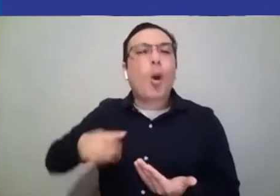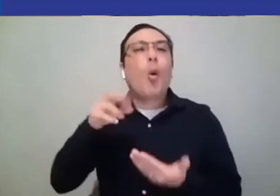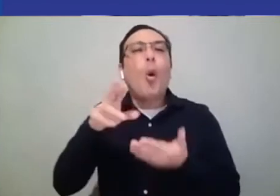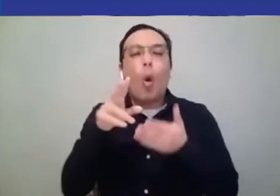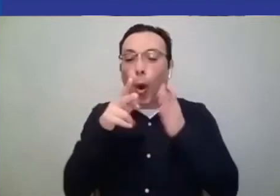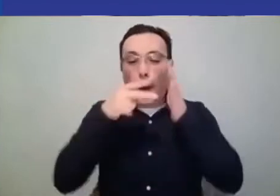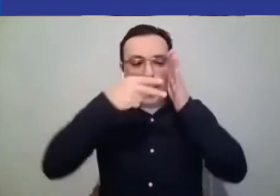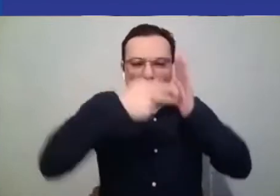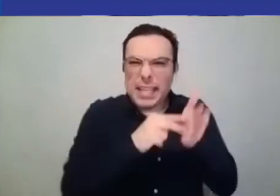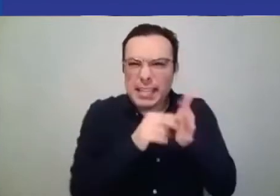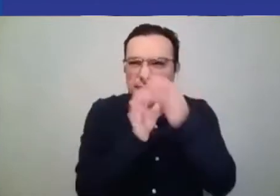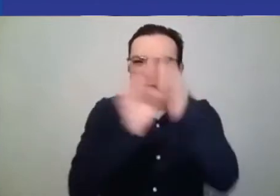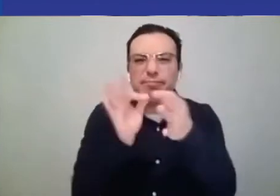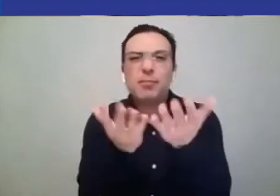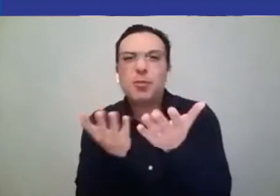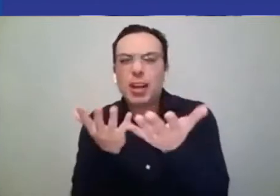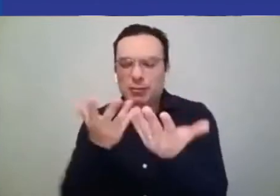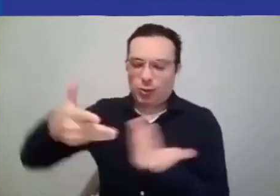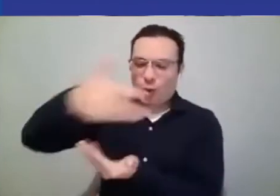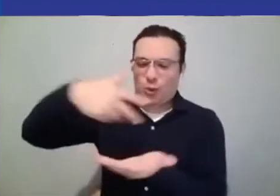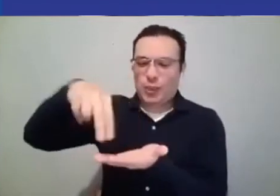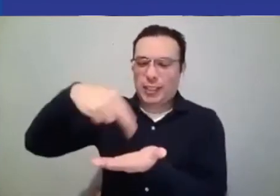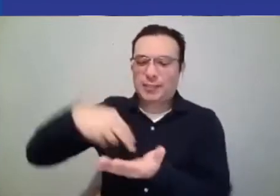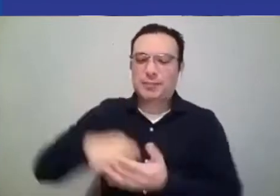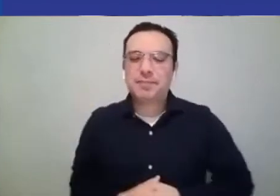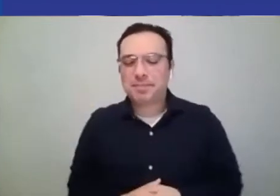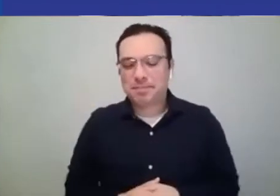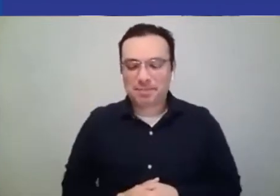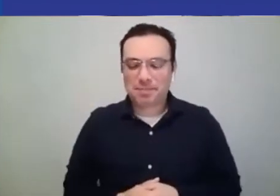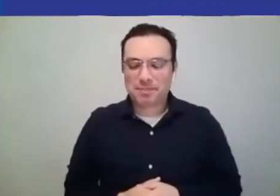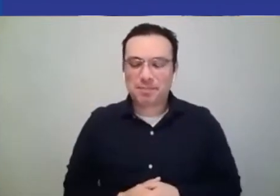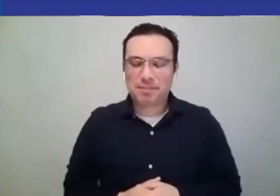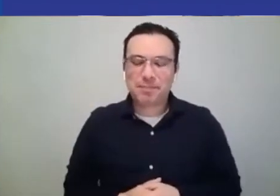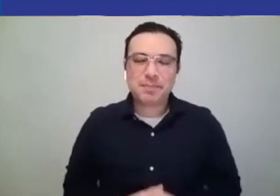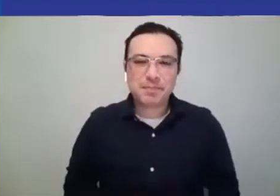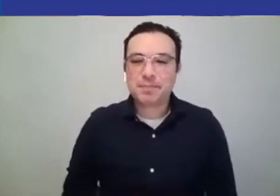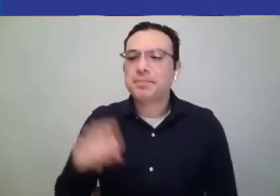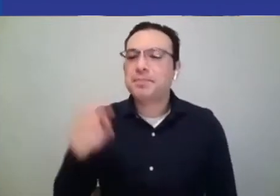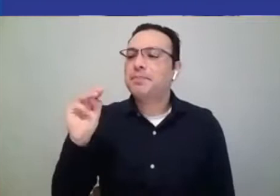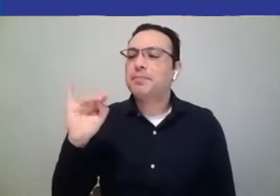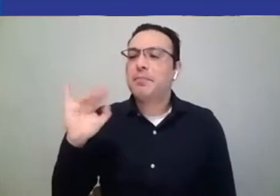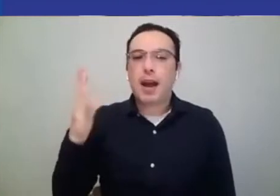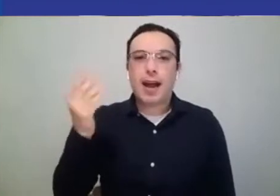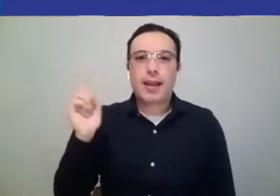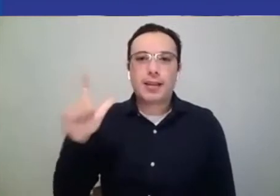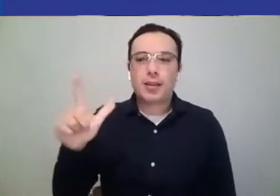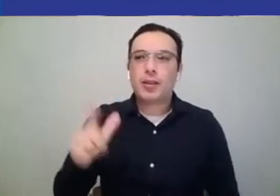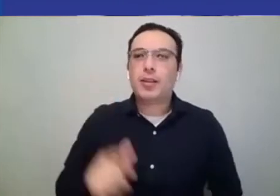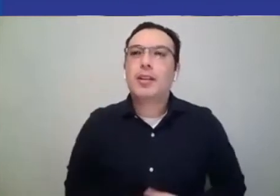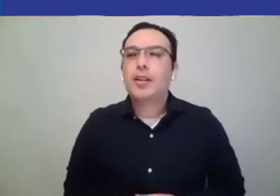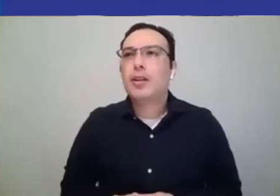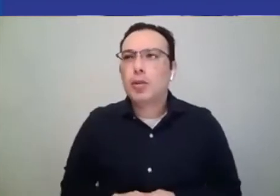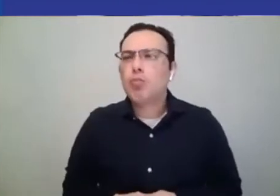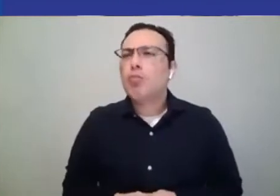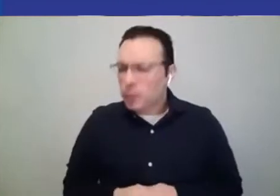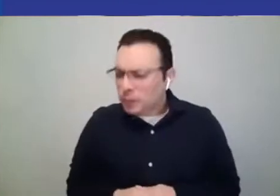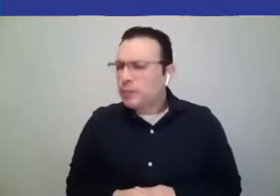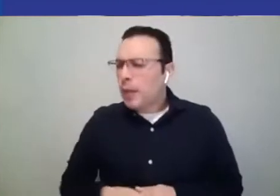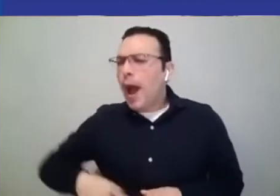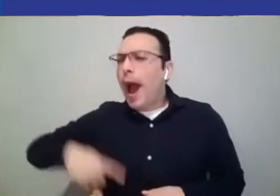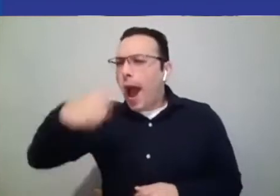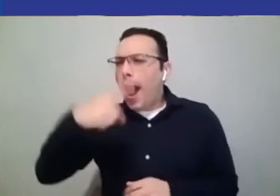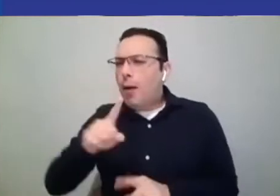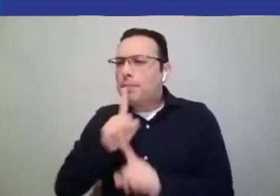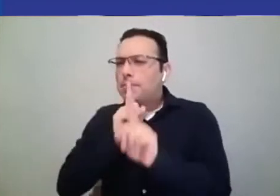or your definition of what social dance is? I think that to answer that, you need a little bit of